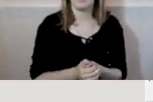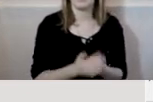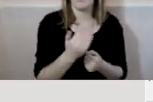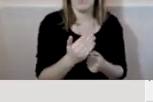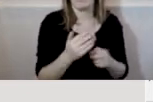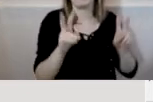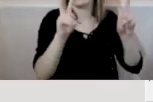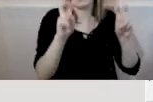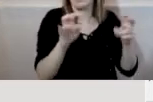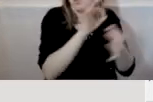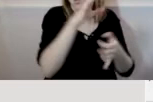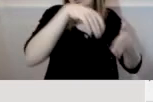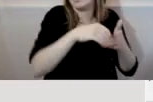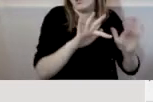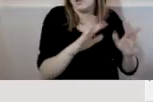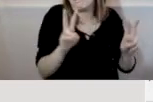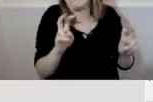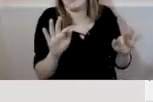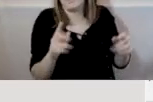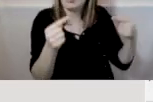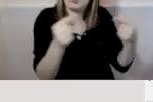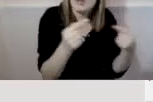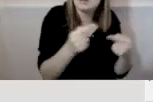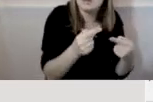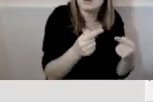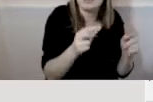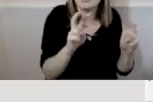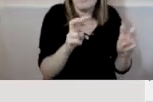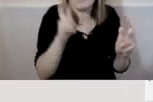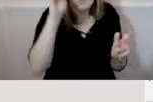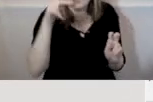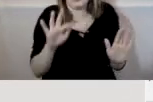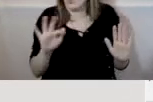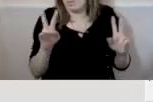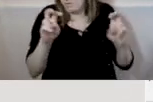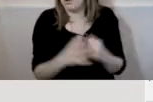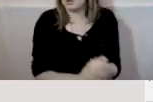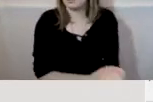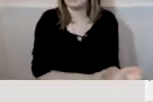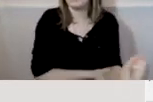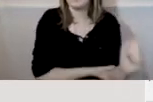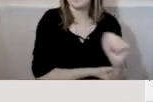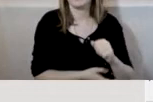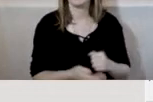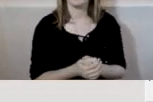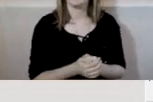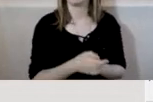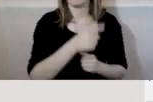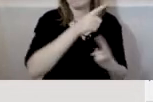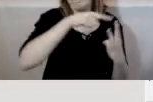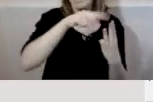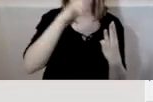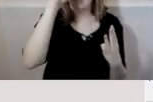Research, how to say, tests, research, and that they made very